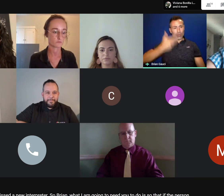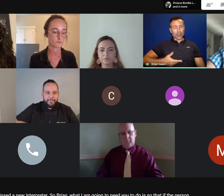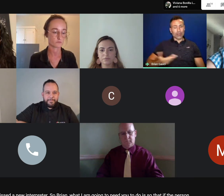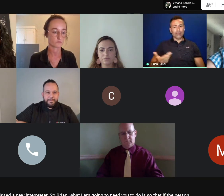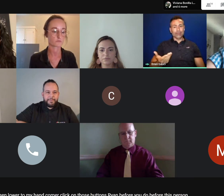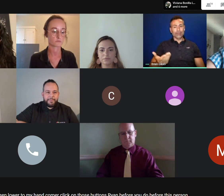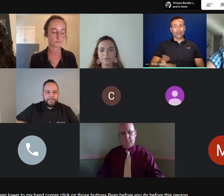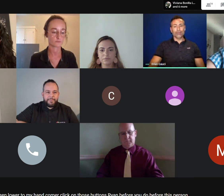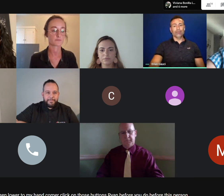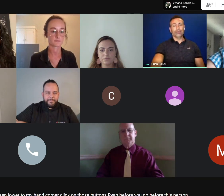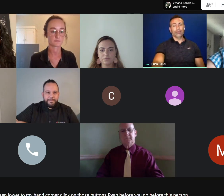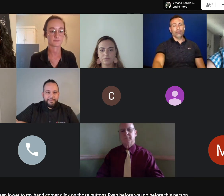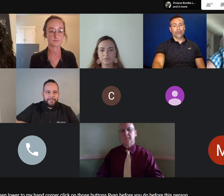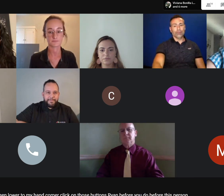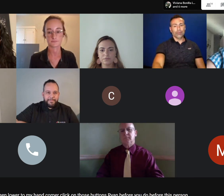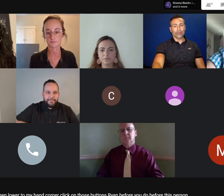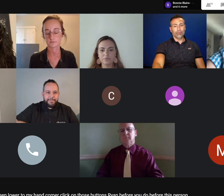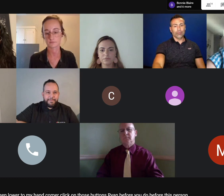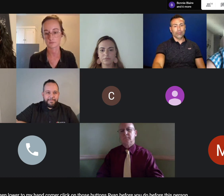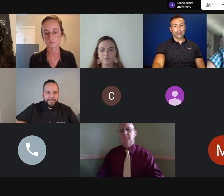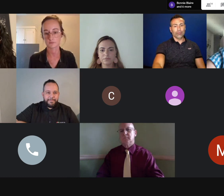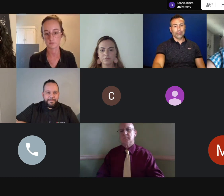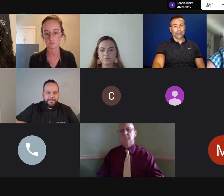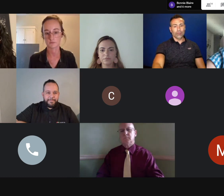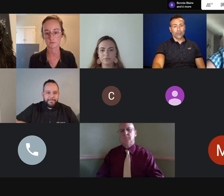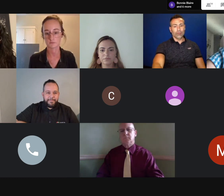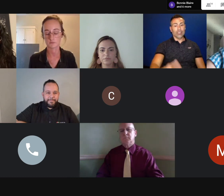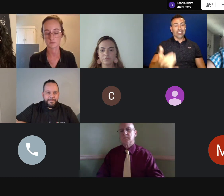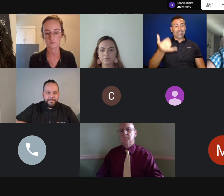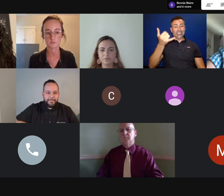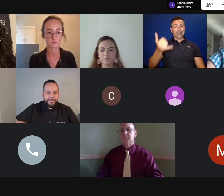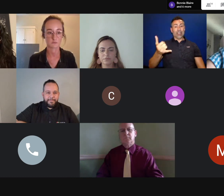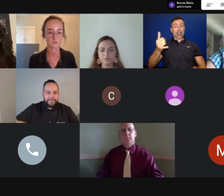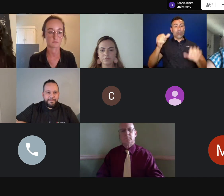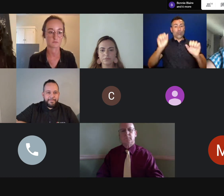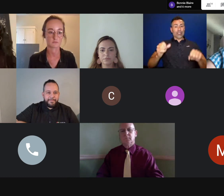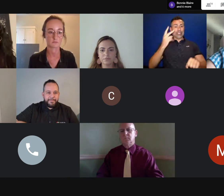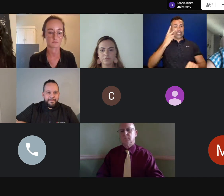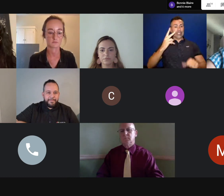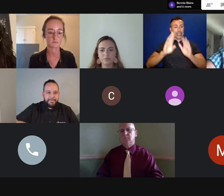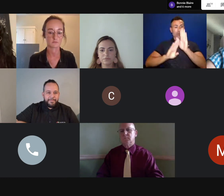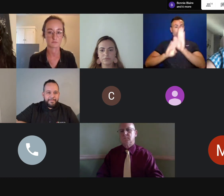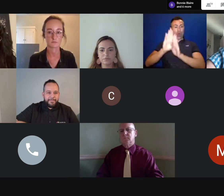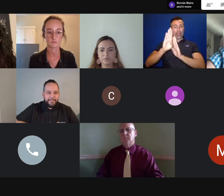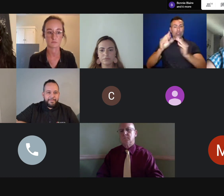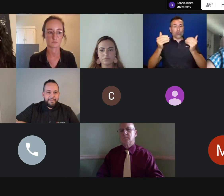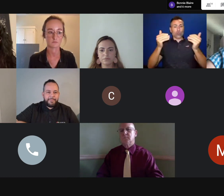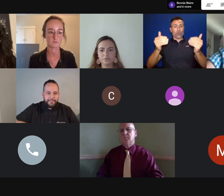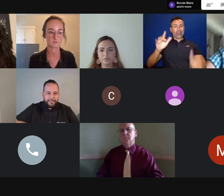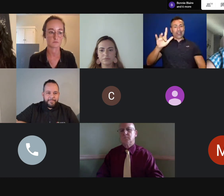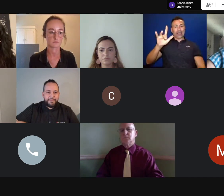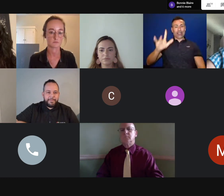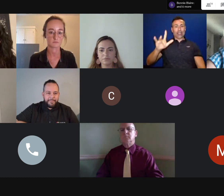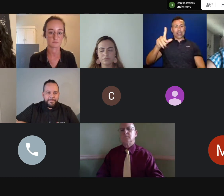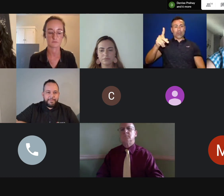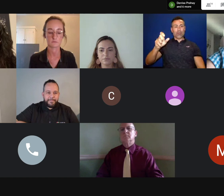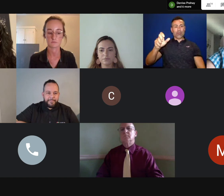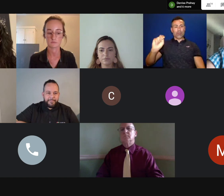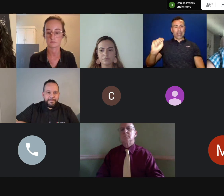Yes, hello, I'm here. All right, so now you should be able to see Brian. Go ahead and pin him. All